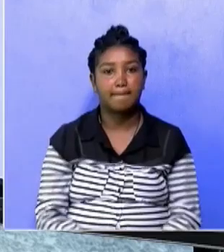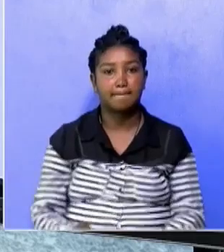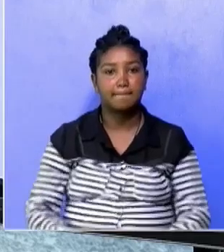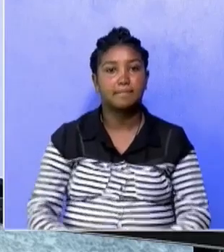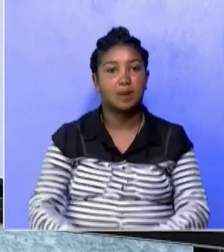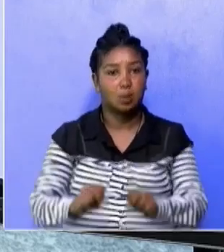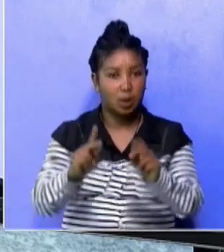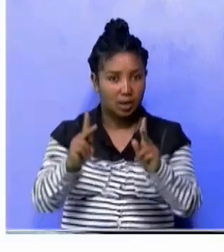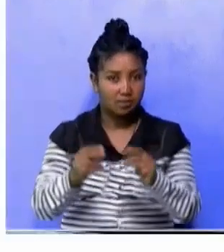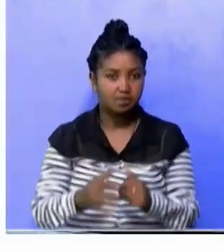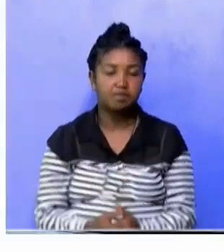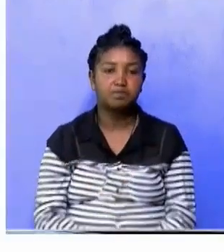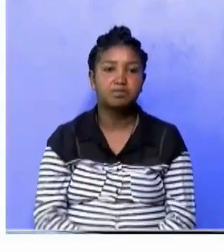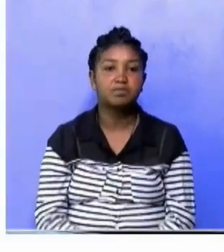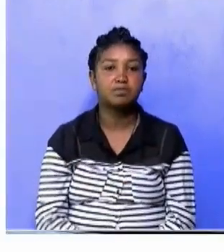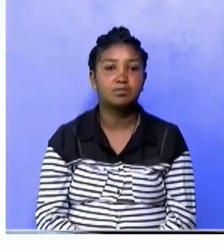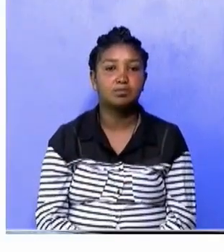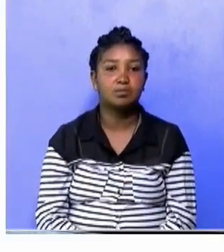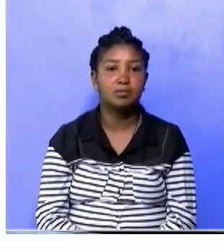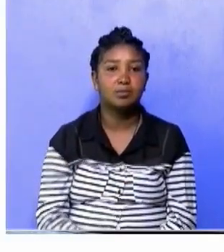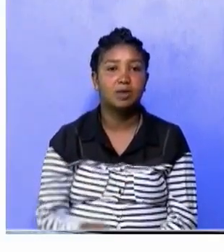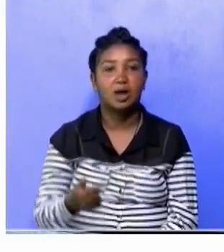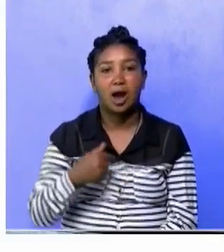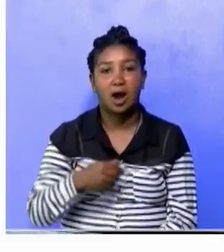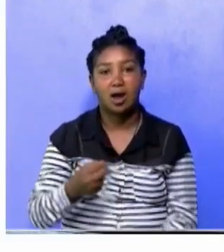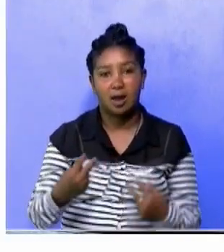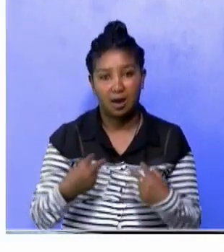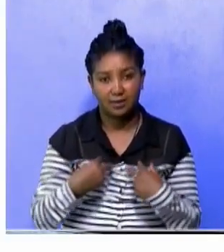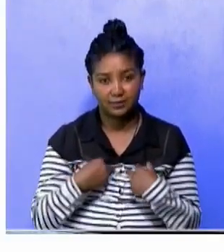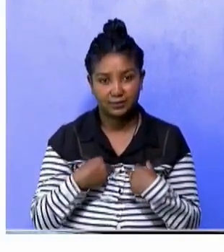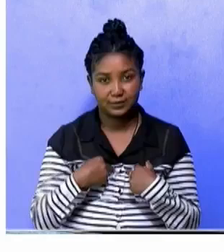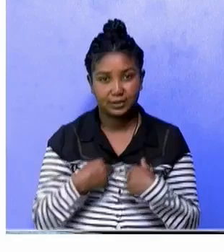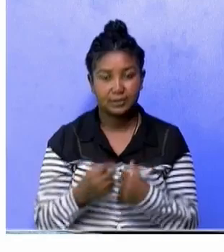Okay. I have